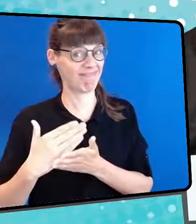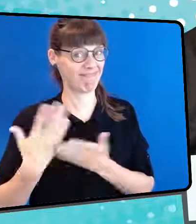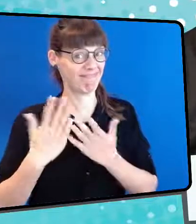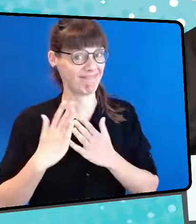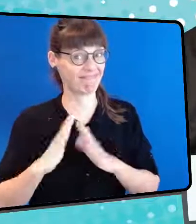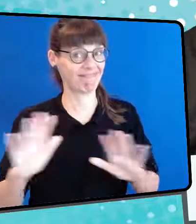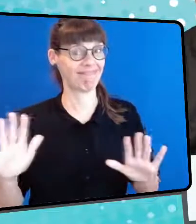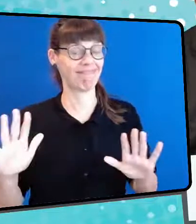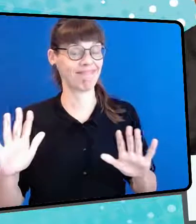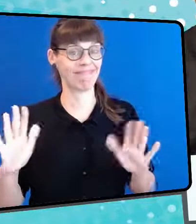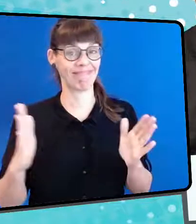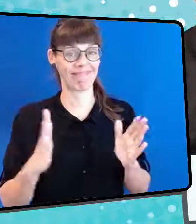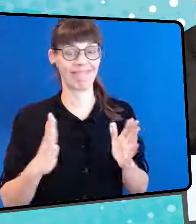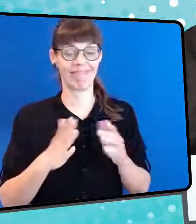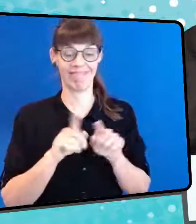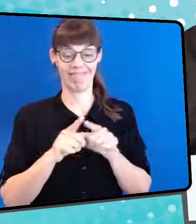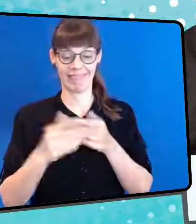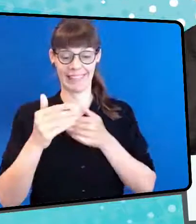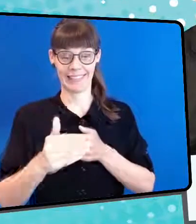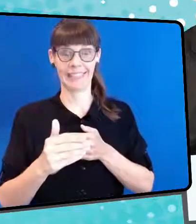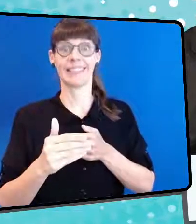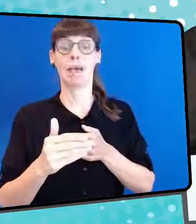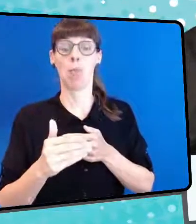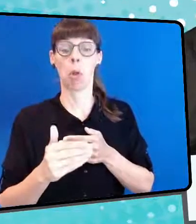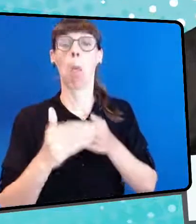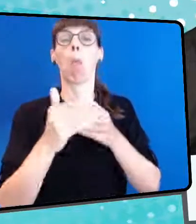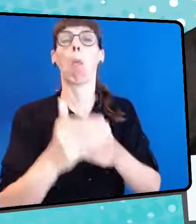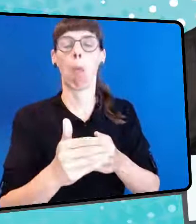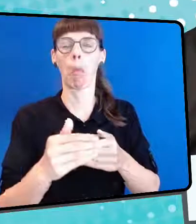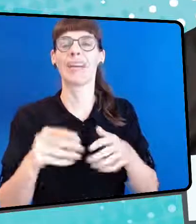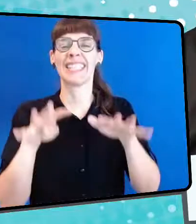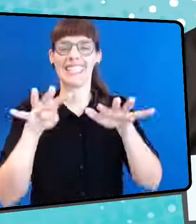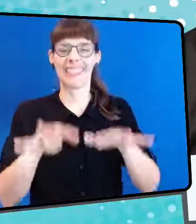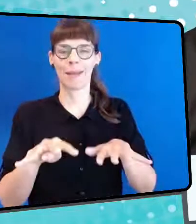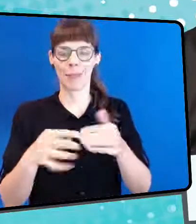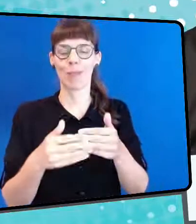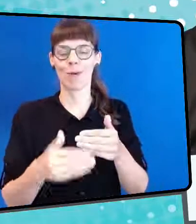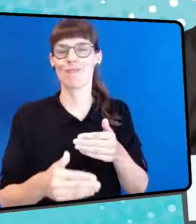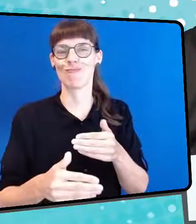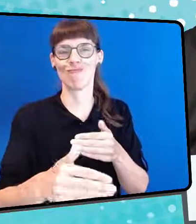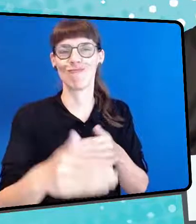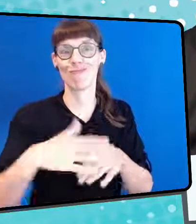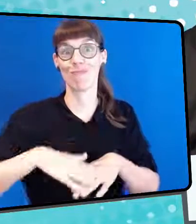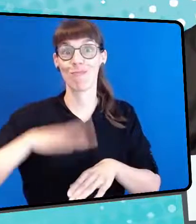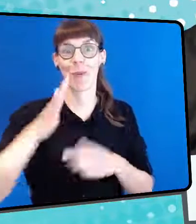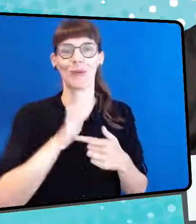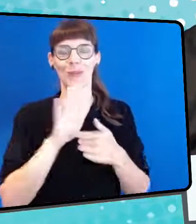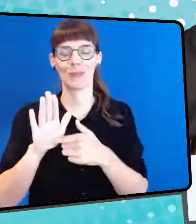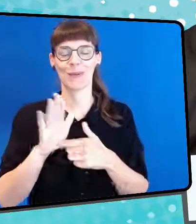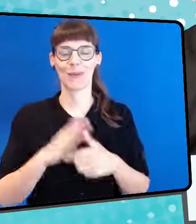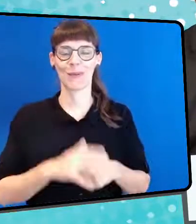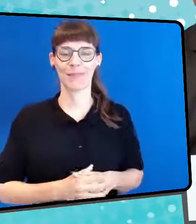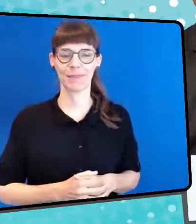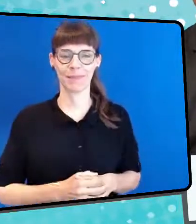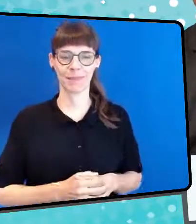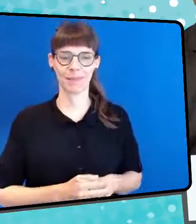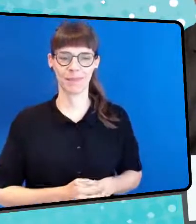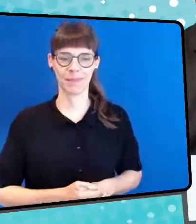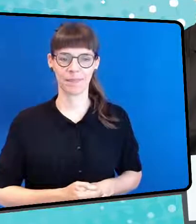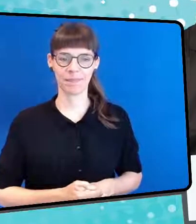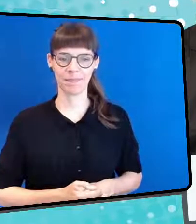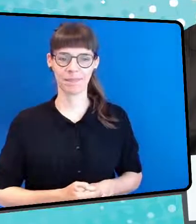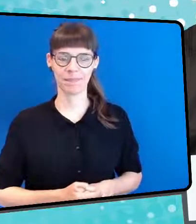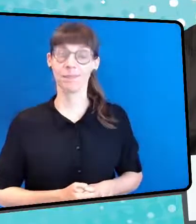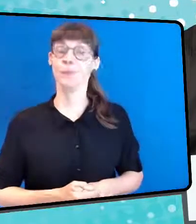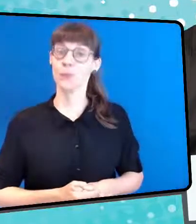season, but we will be back in September. Yeah. So, once again, welcome to the